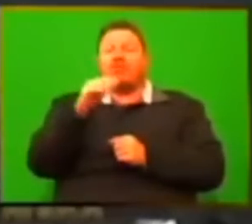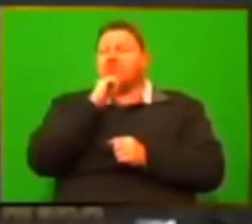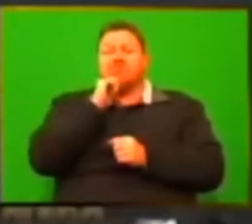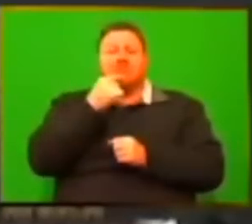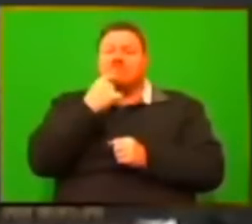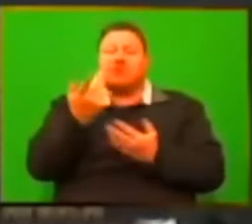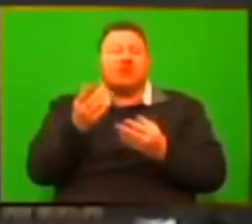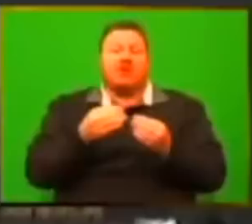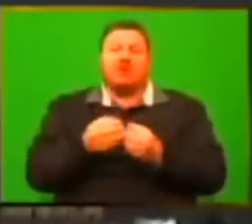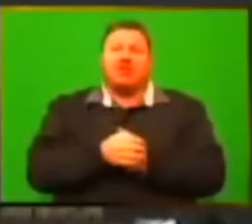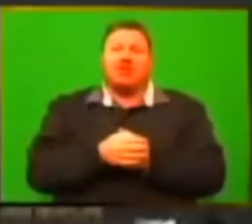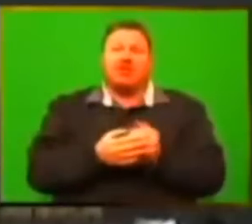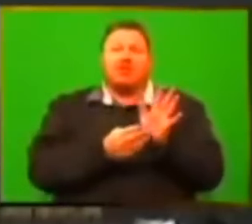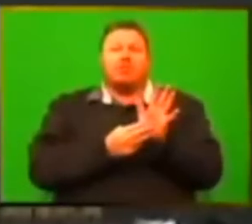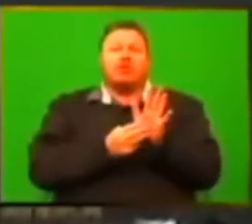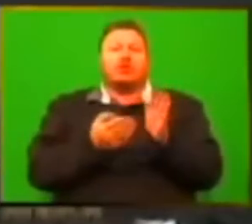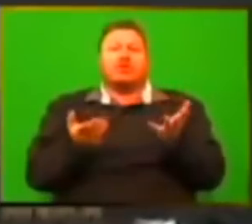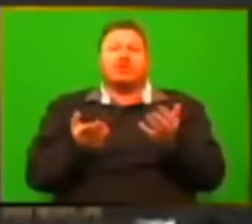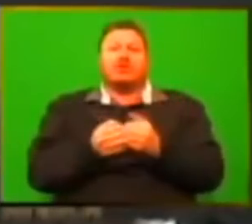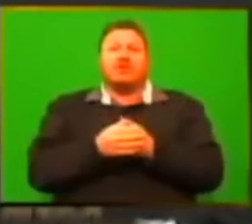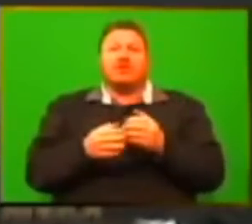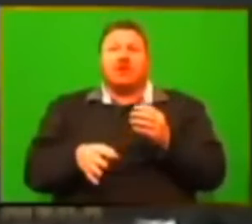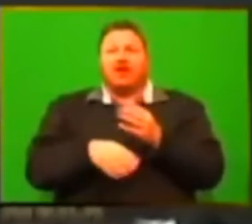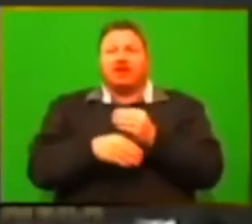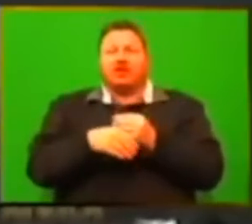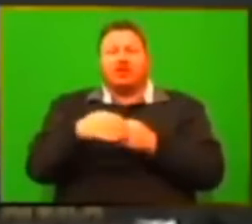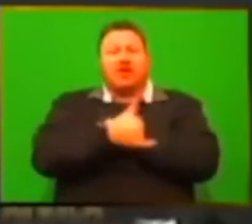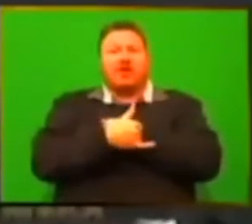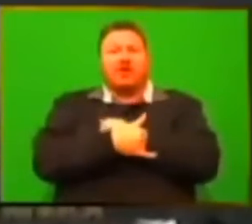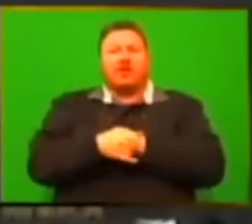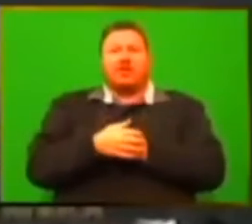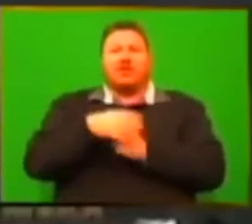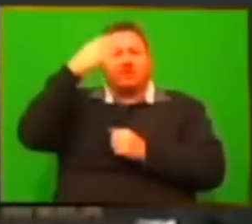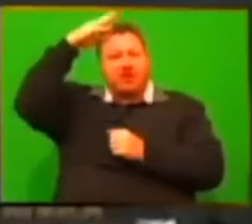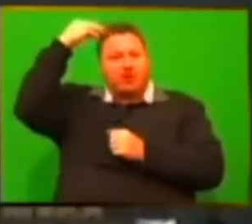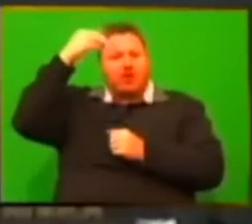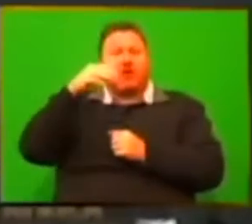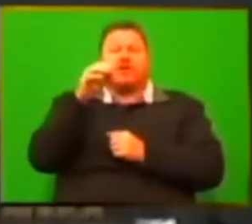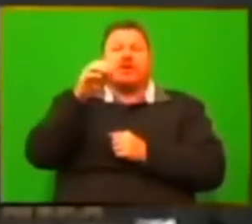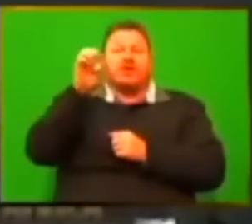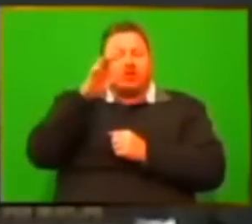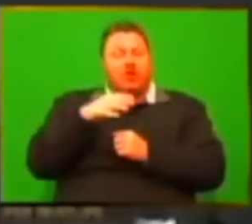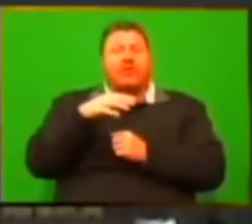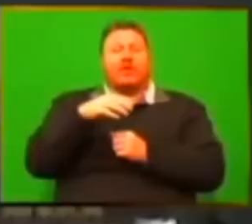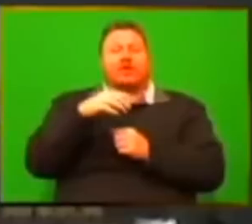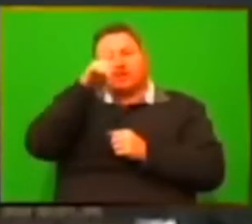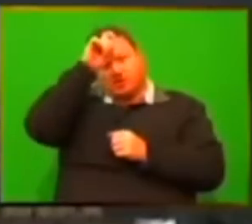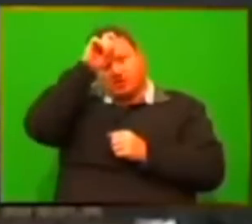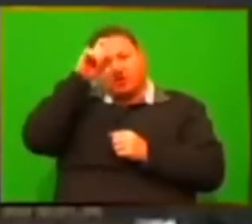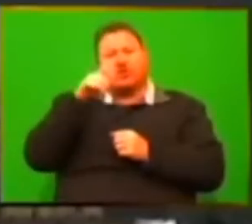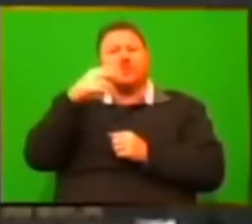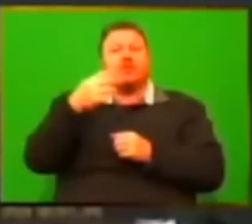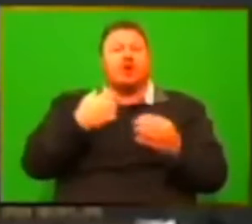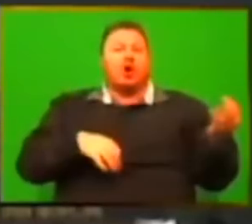about that. The BRICS Forum has been joined by additional countries such as Saudi Arabia, Ethiopia, Egypt, Argentina,